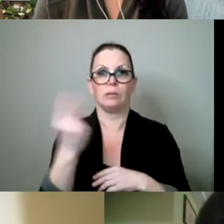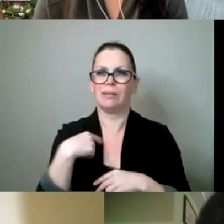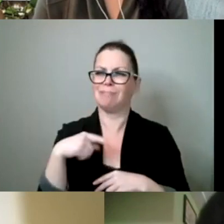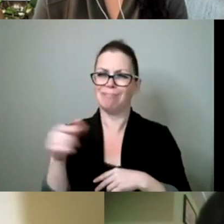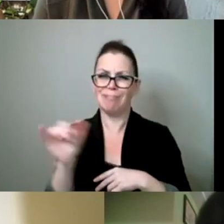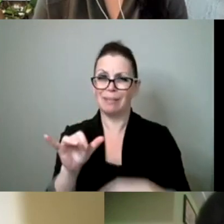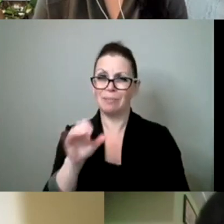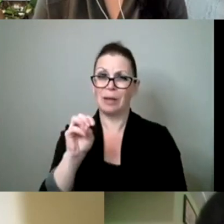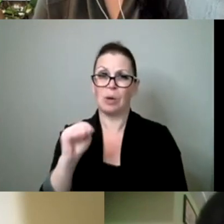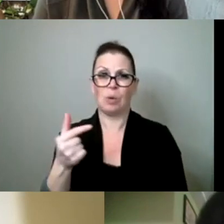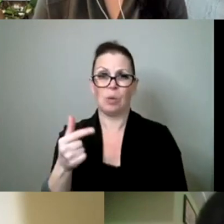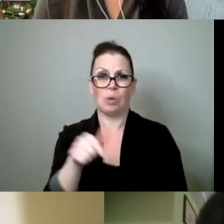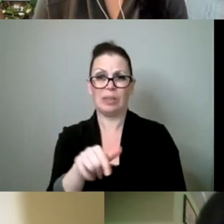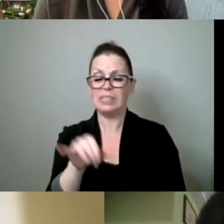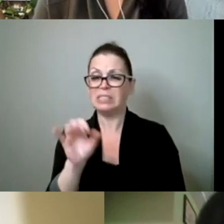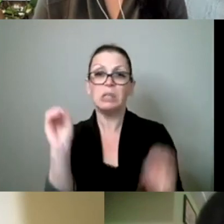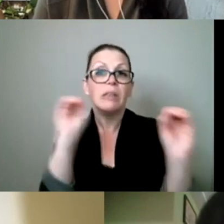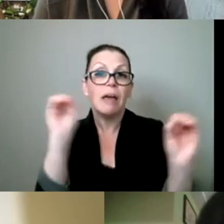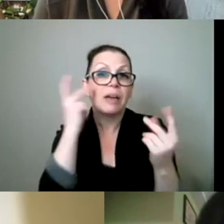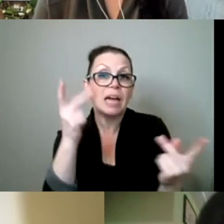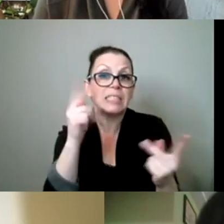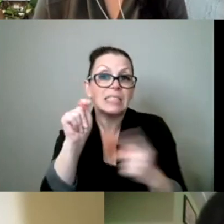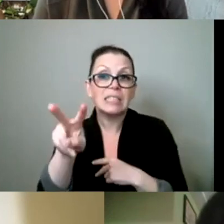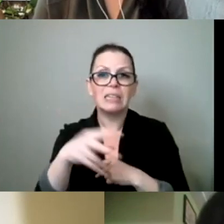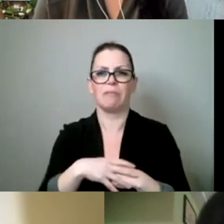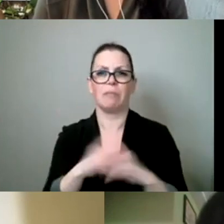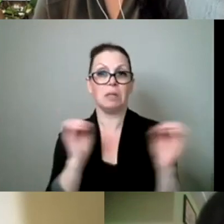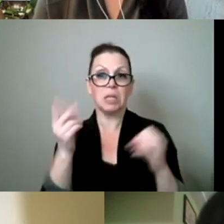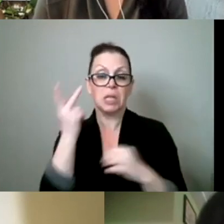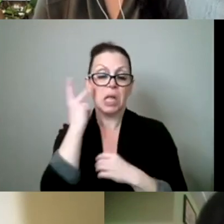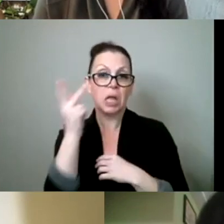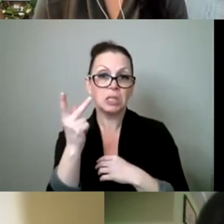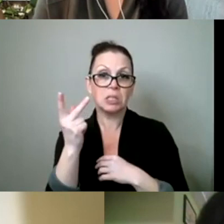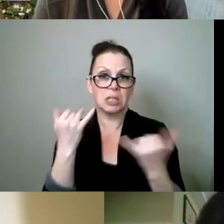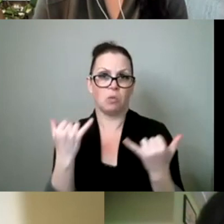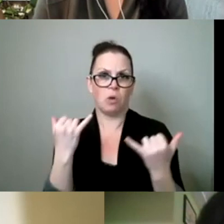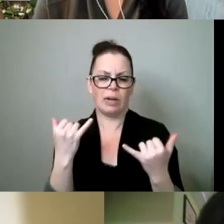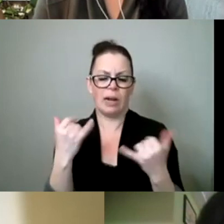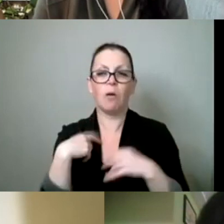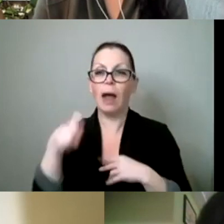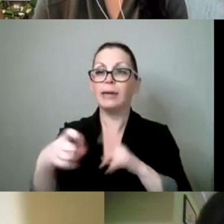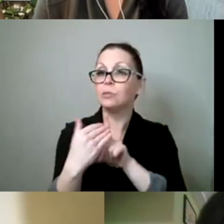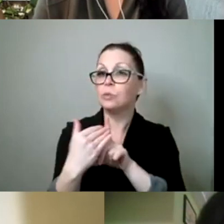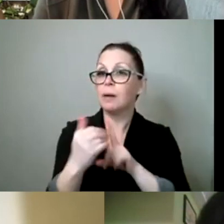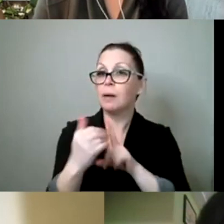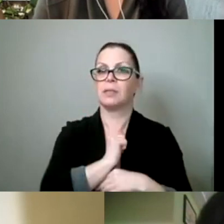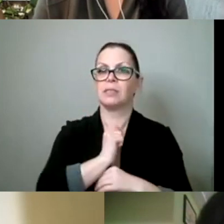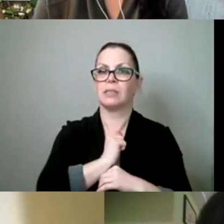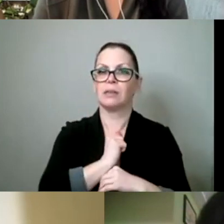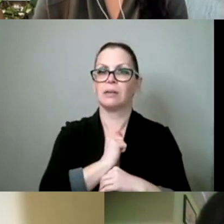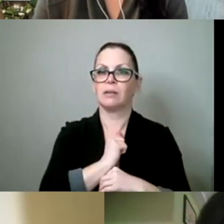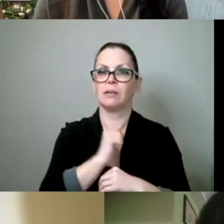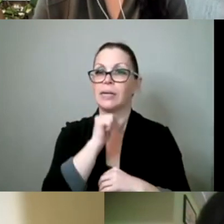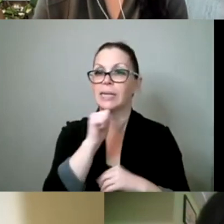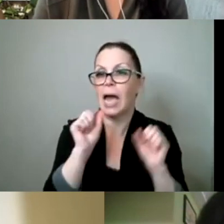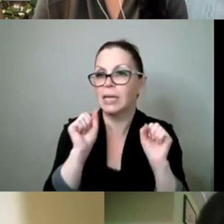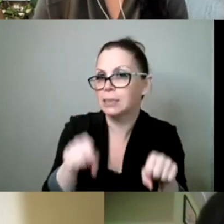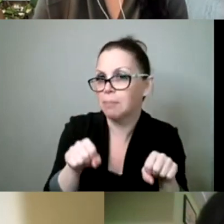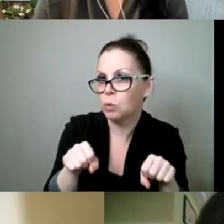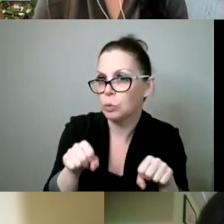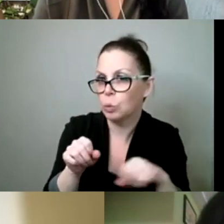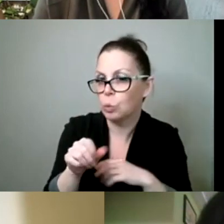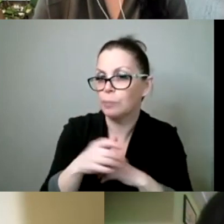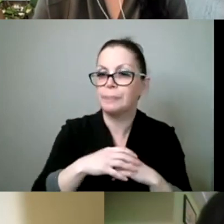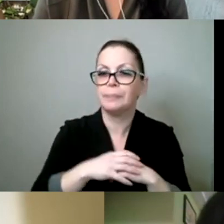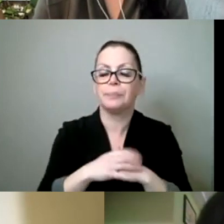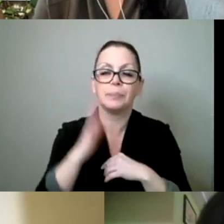God, this is like nothing I see on TV right now, or nothing I see. And I have to remind myself, like, it's not supposed to,